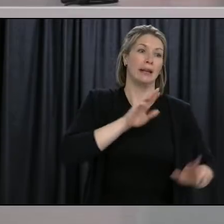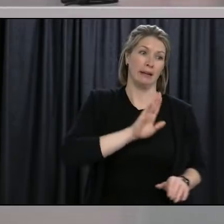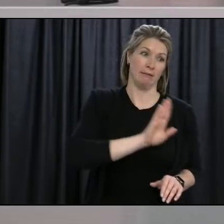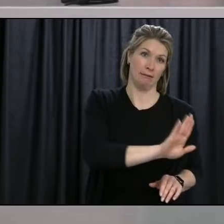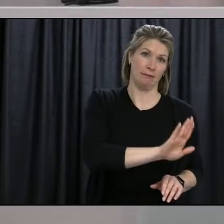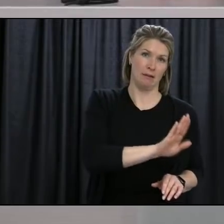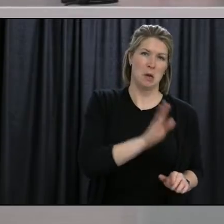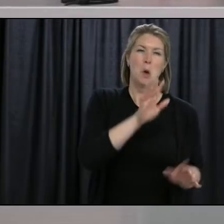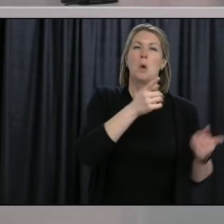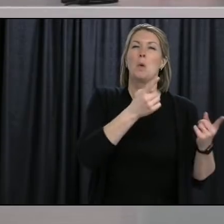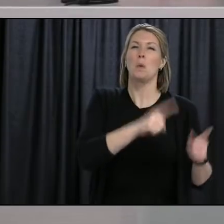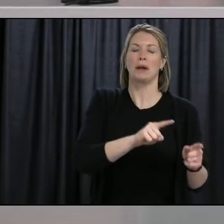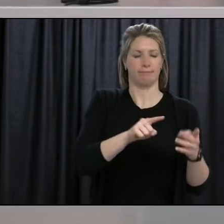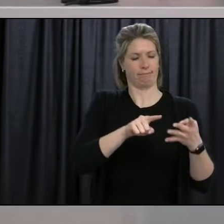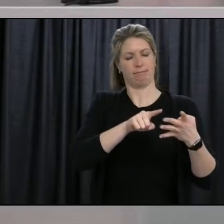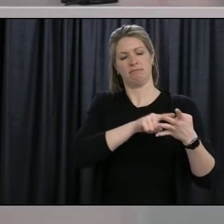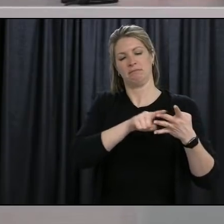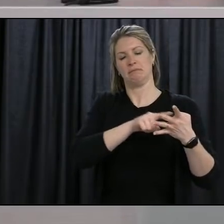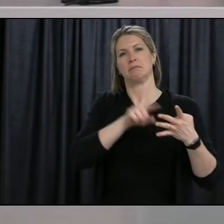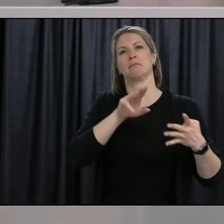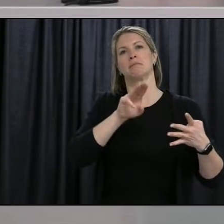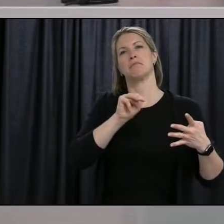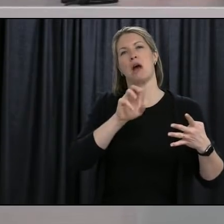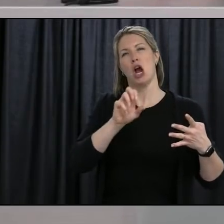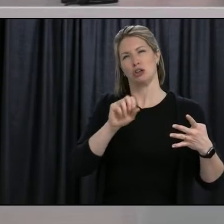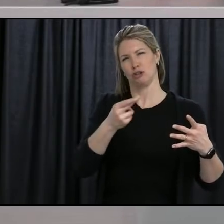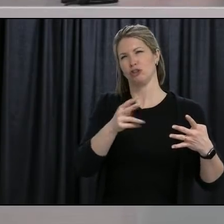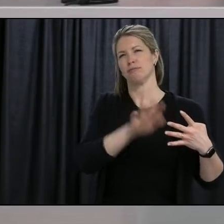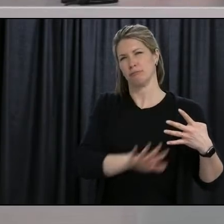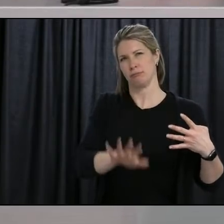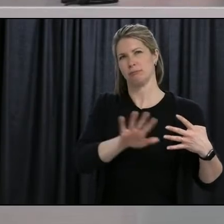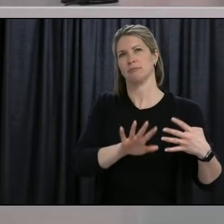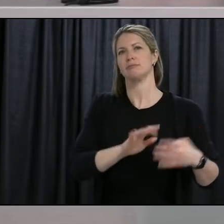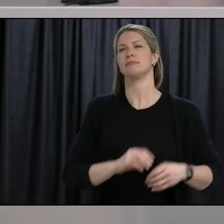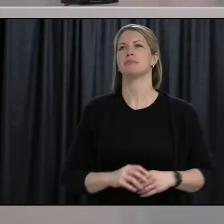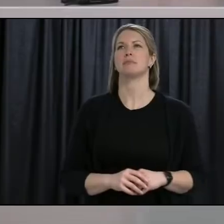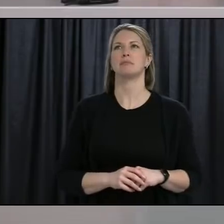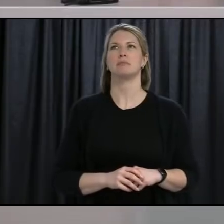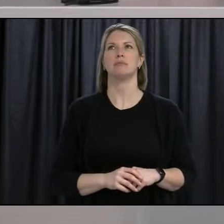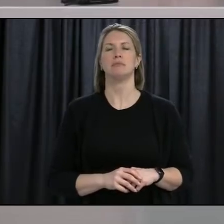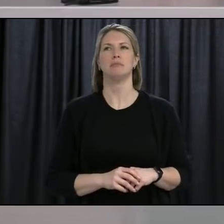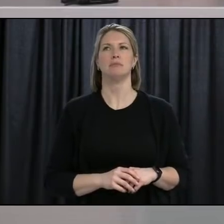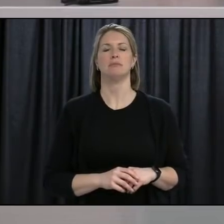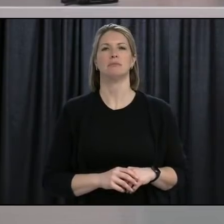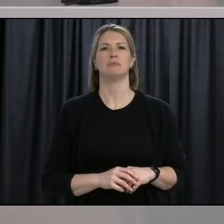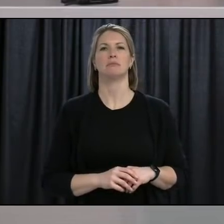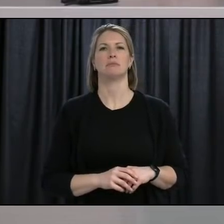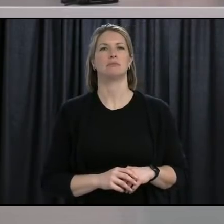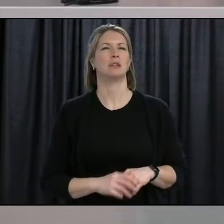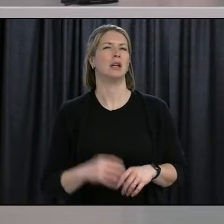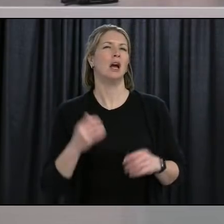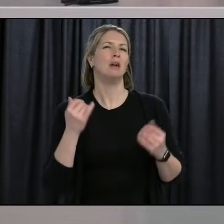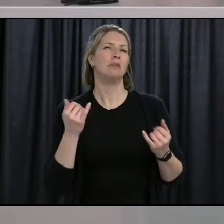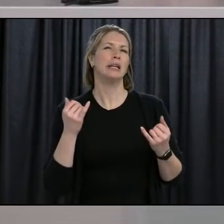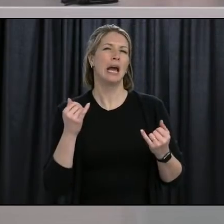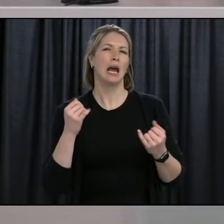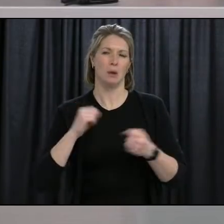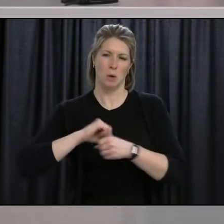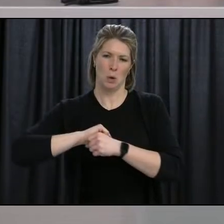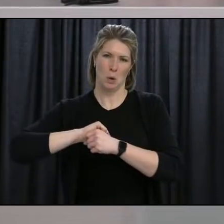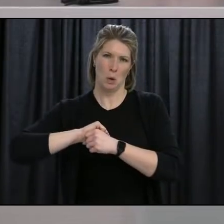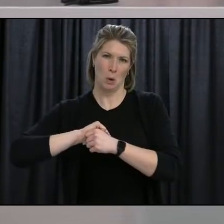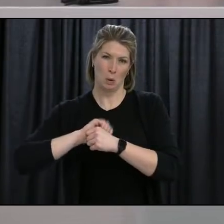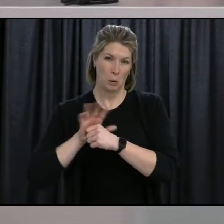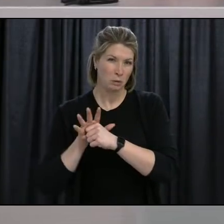now had 2 COVID deaths related to the variant in a very short period of time. And I'm curious, is this an instance of more people